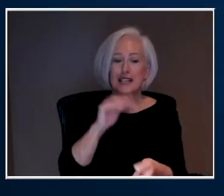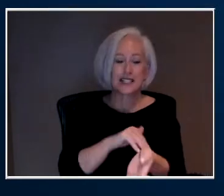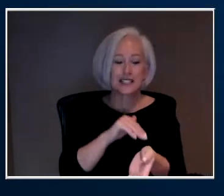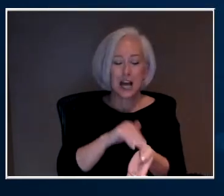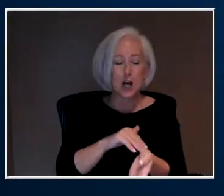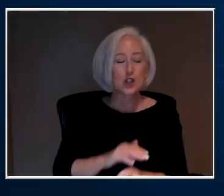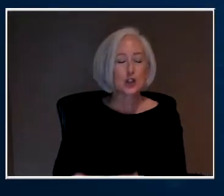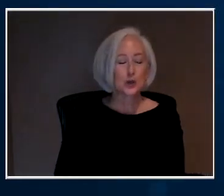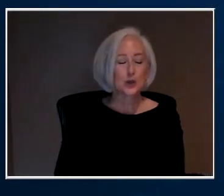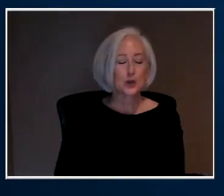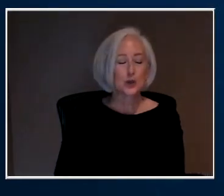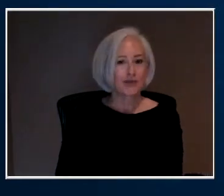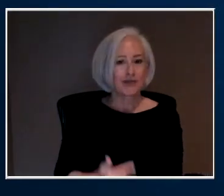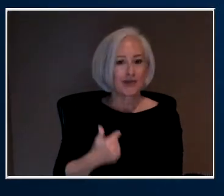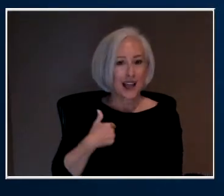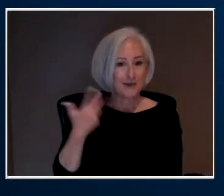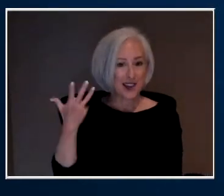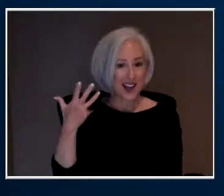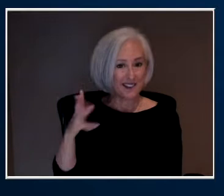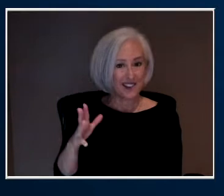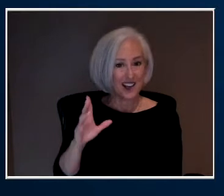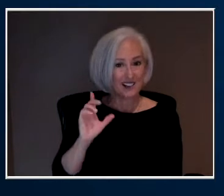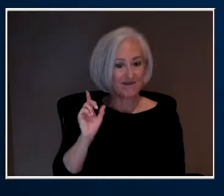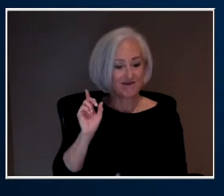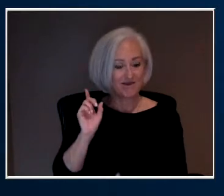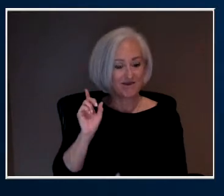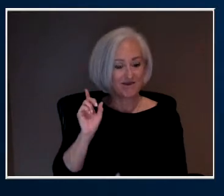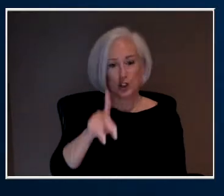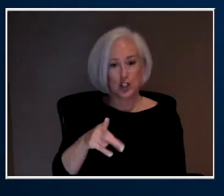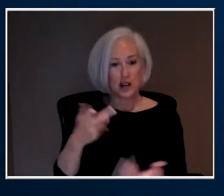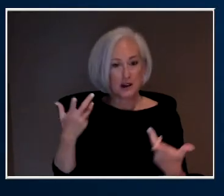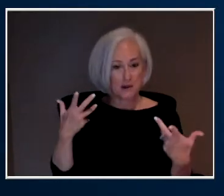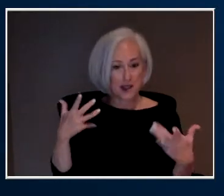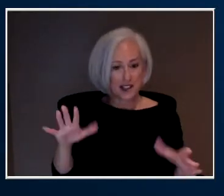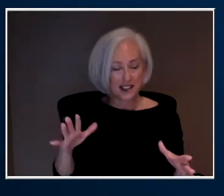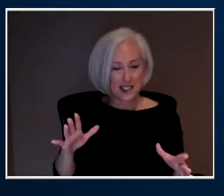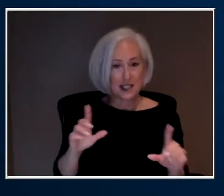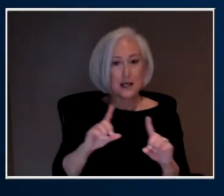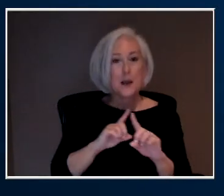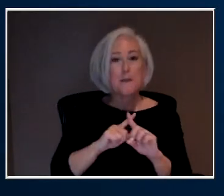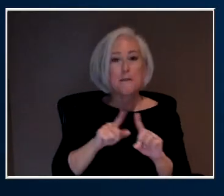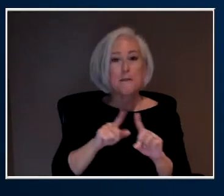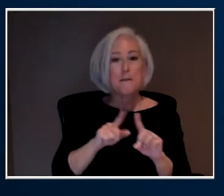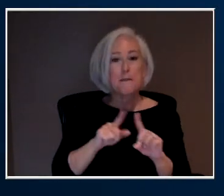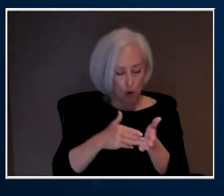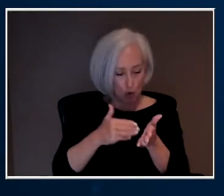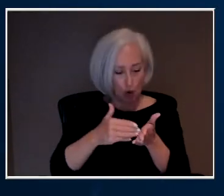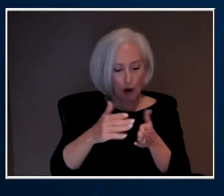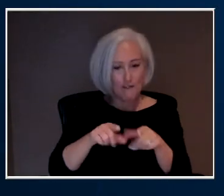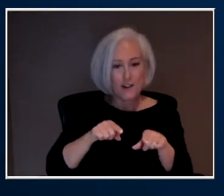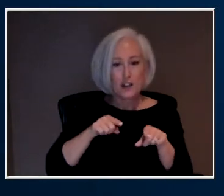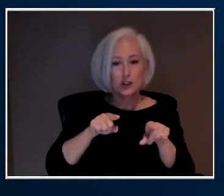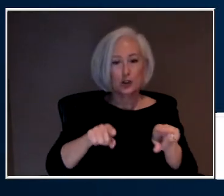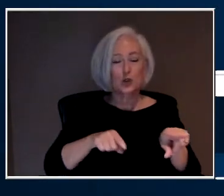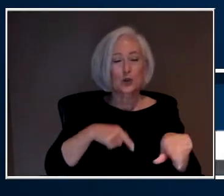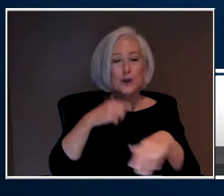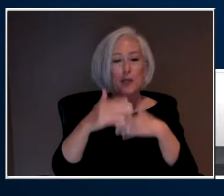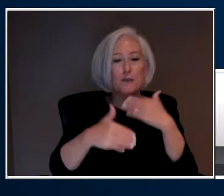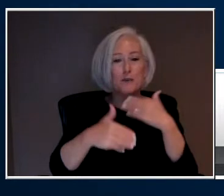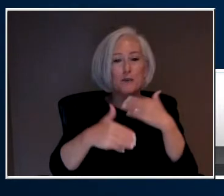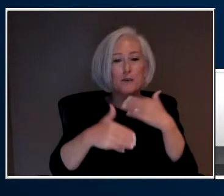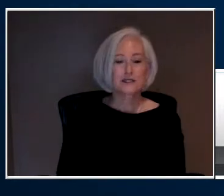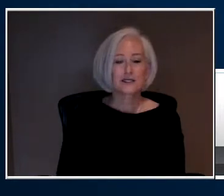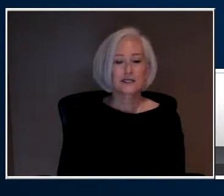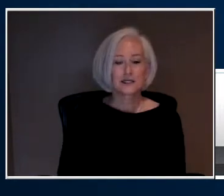I'm kind of through with that. I go in for checkups at this point, but I had to go in fairly often during that process.